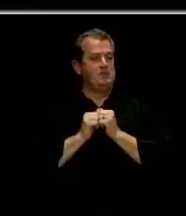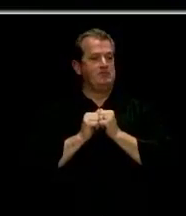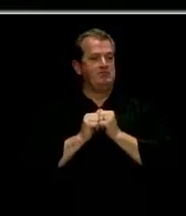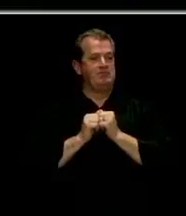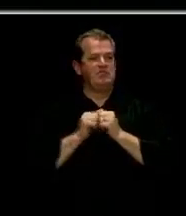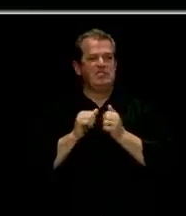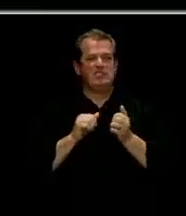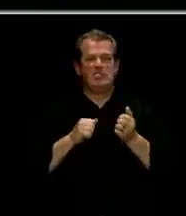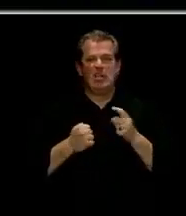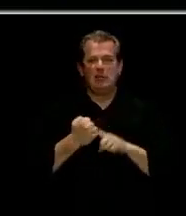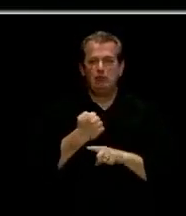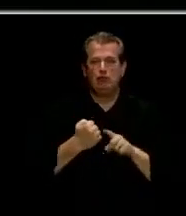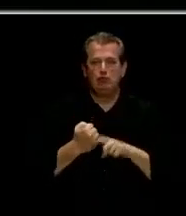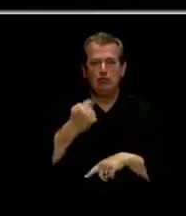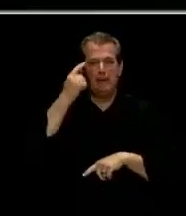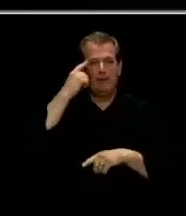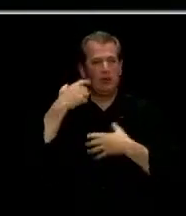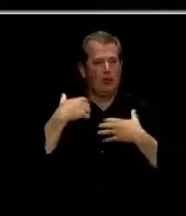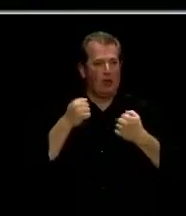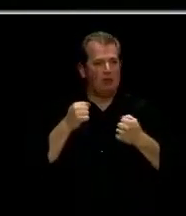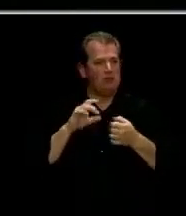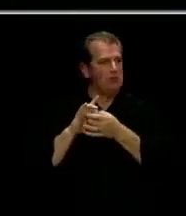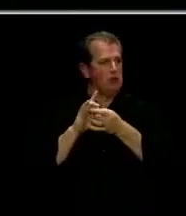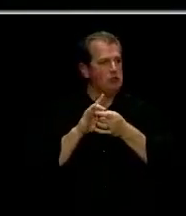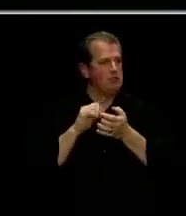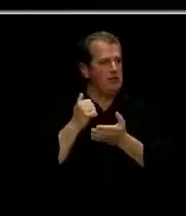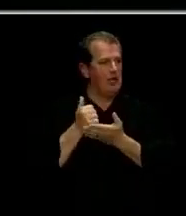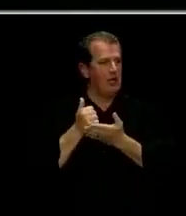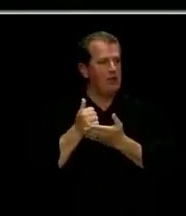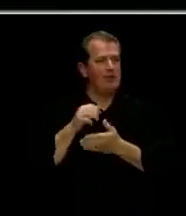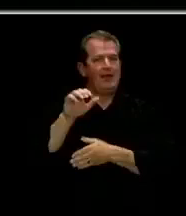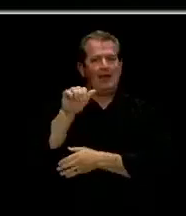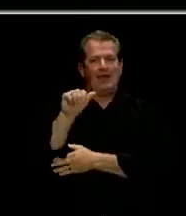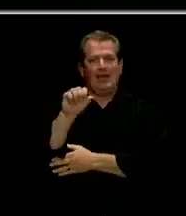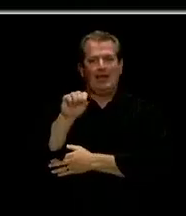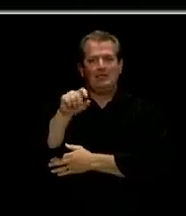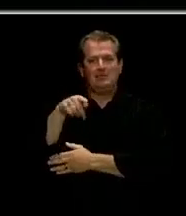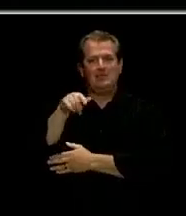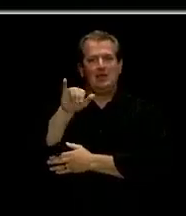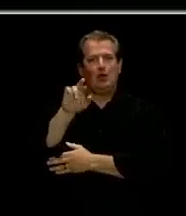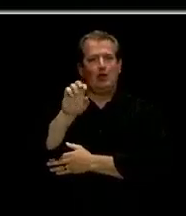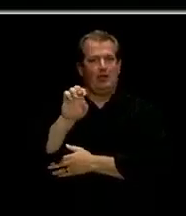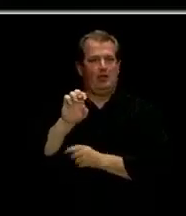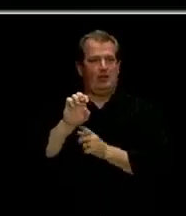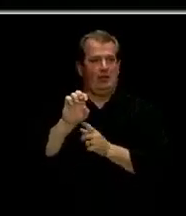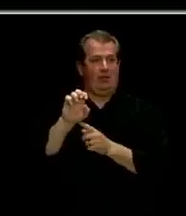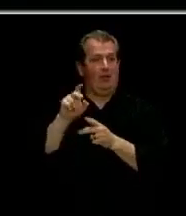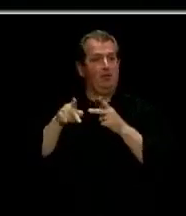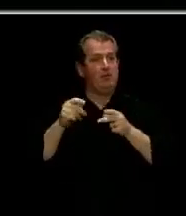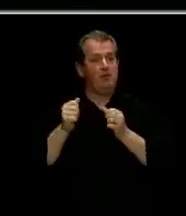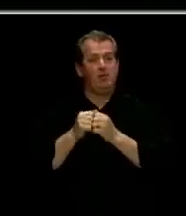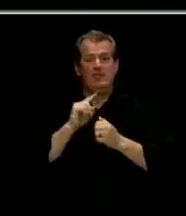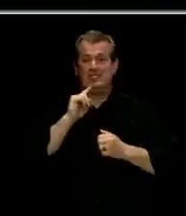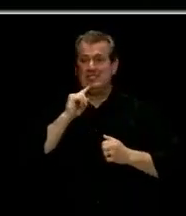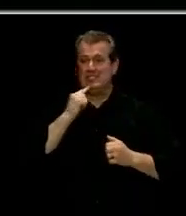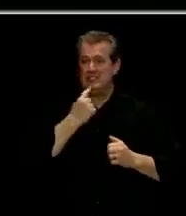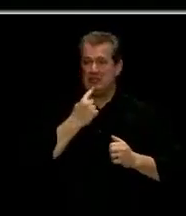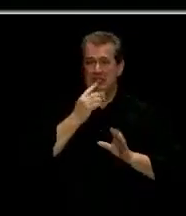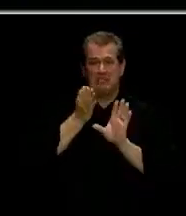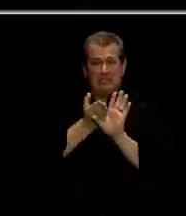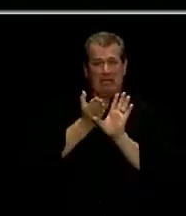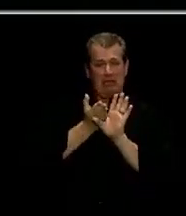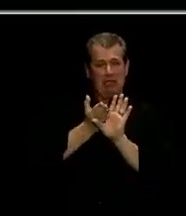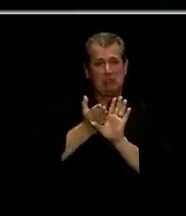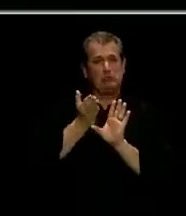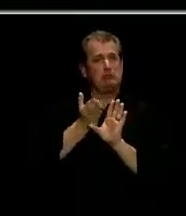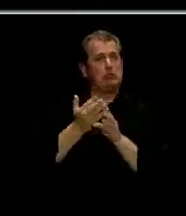and Mental Health Unit at DCF. It's called Aspire. It helps folks with severe psychological and